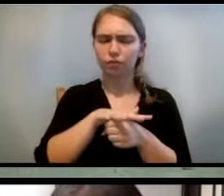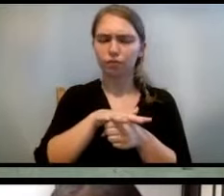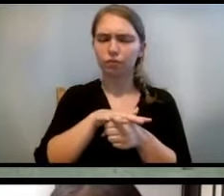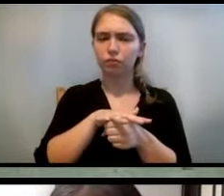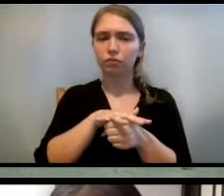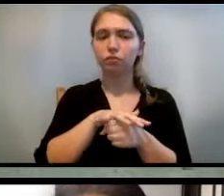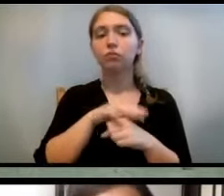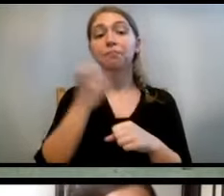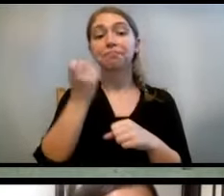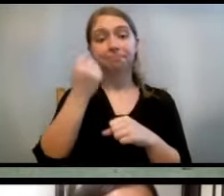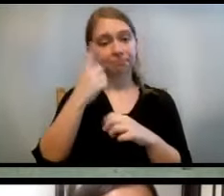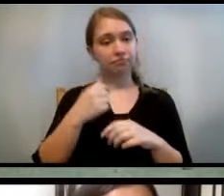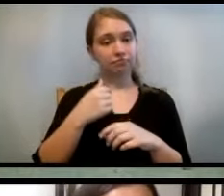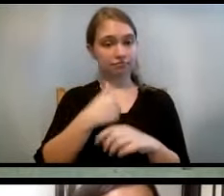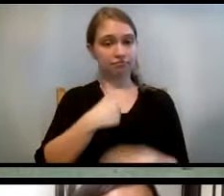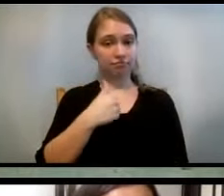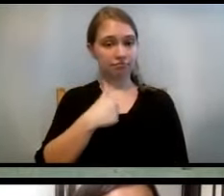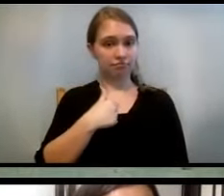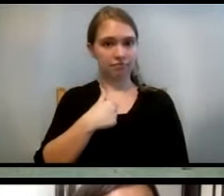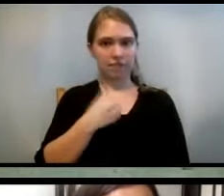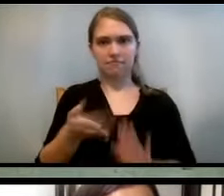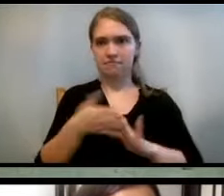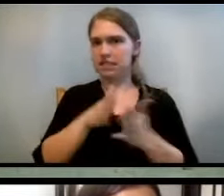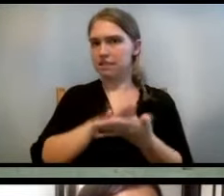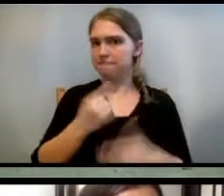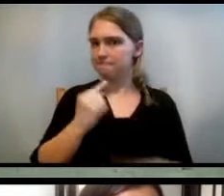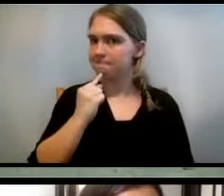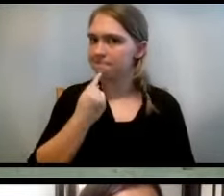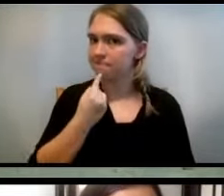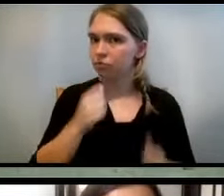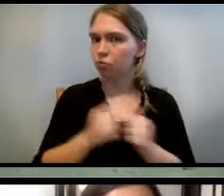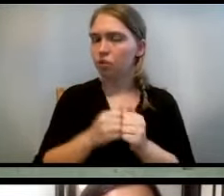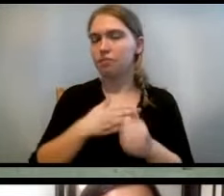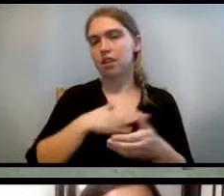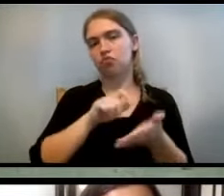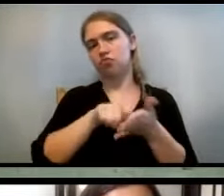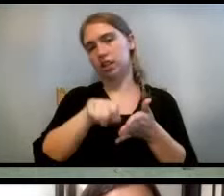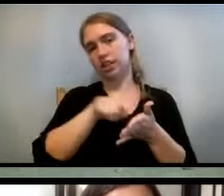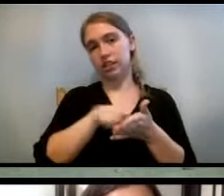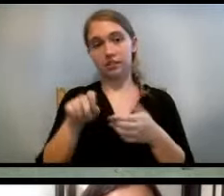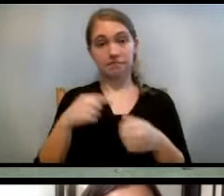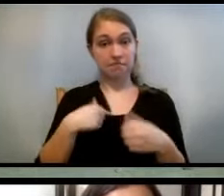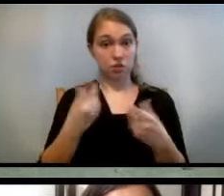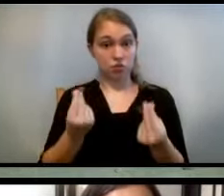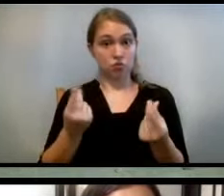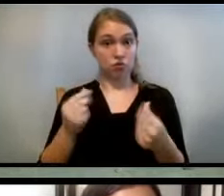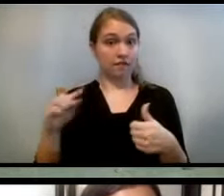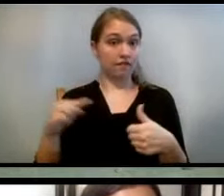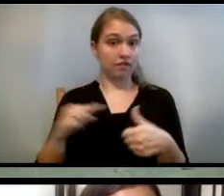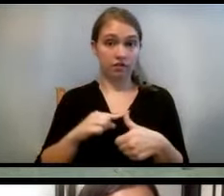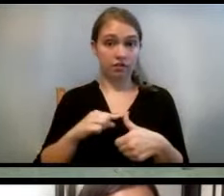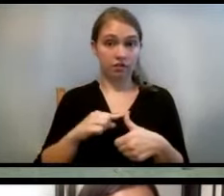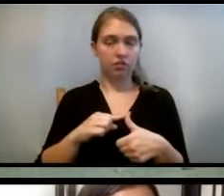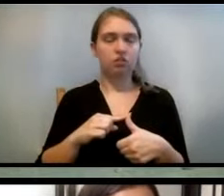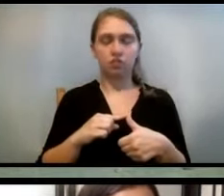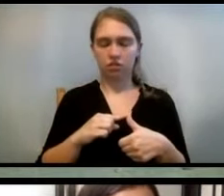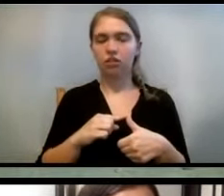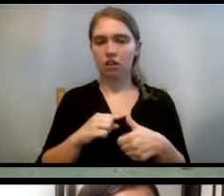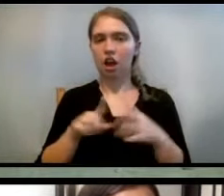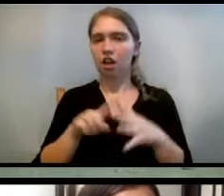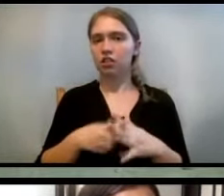When I got serious about my writing, one of the first things I did was start